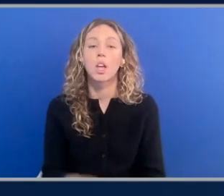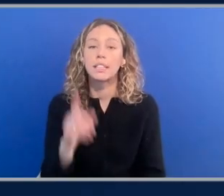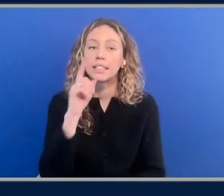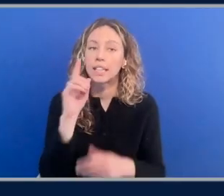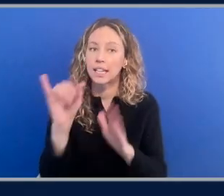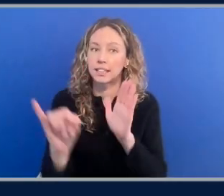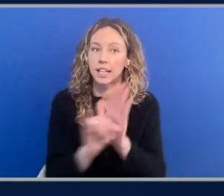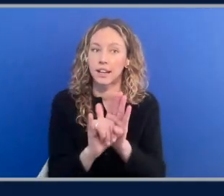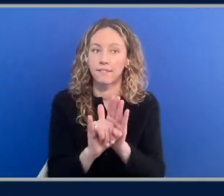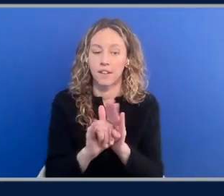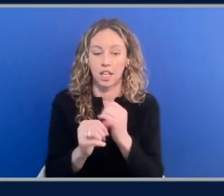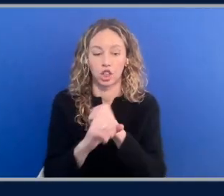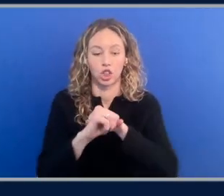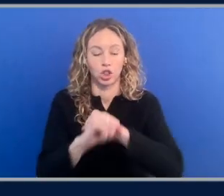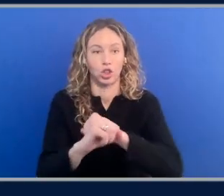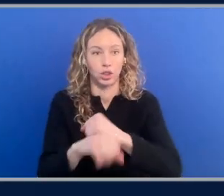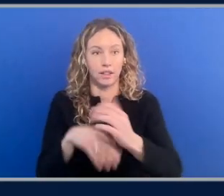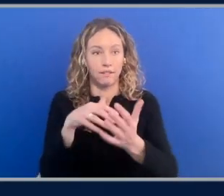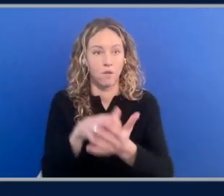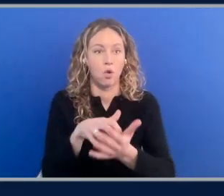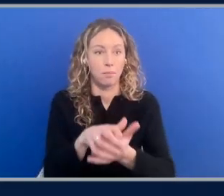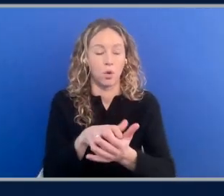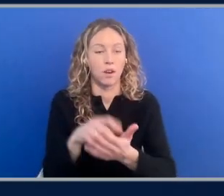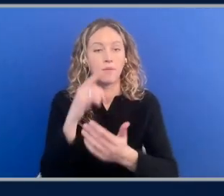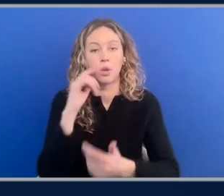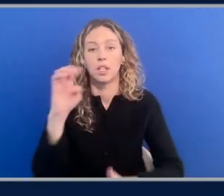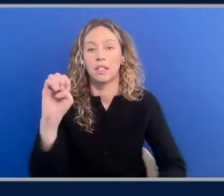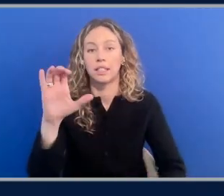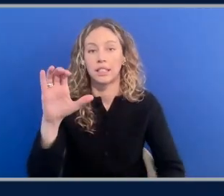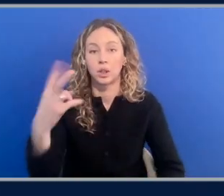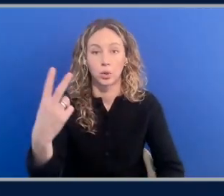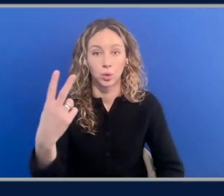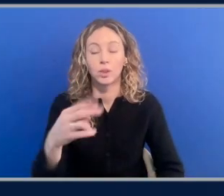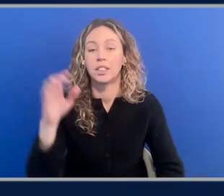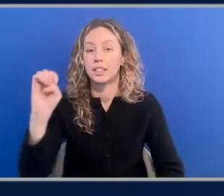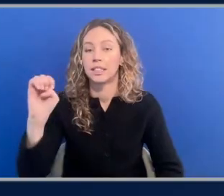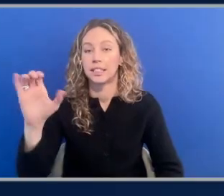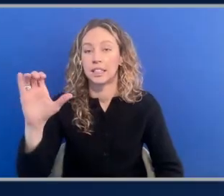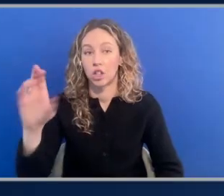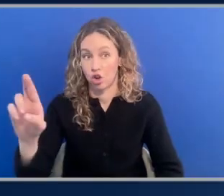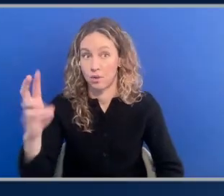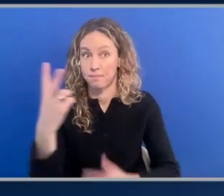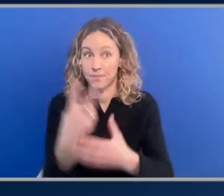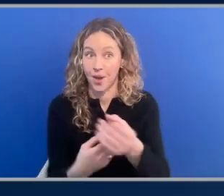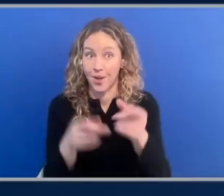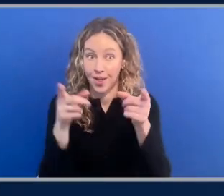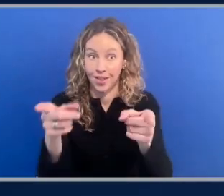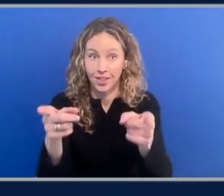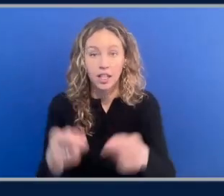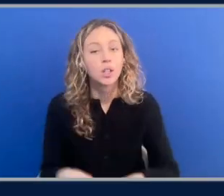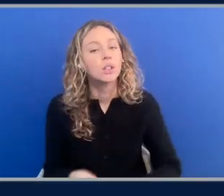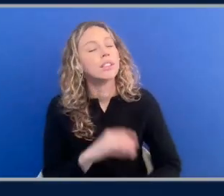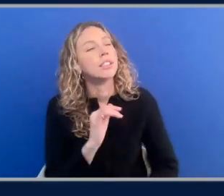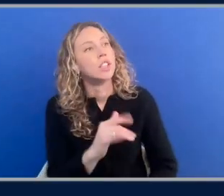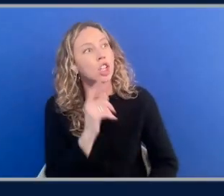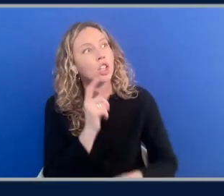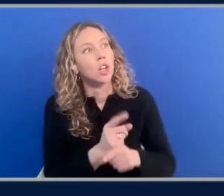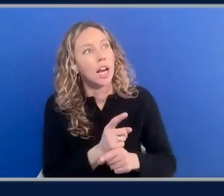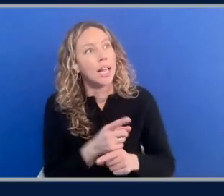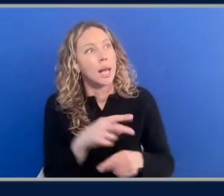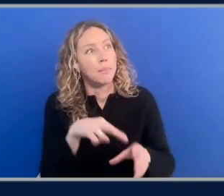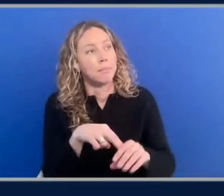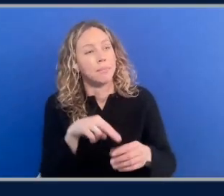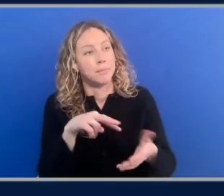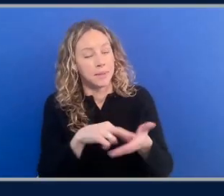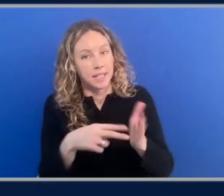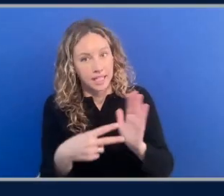security vulnerabilities across EC2 instances and ECR. That's right. Not just that's saying across EC2. That means inside of the